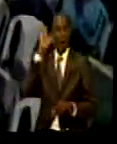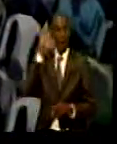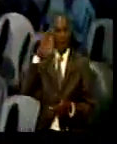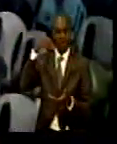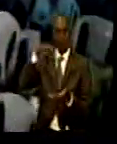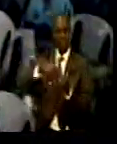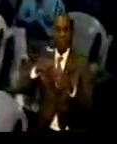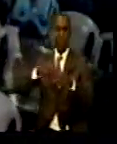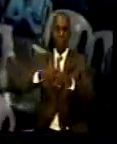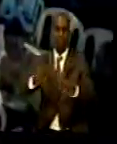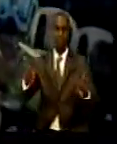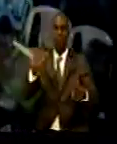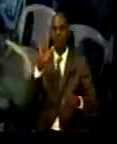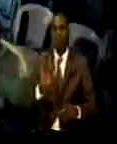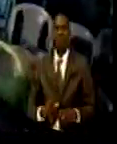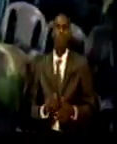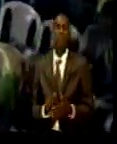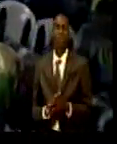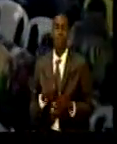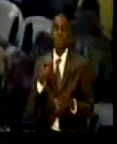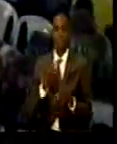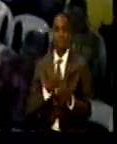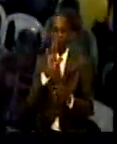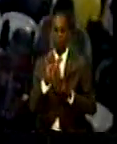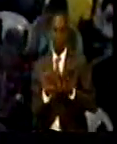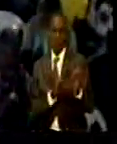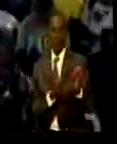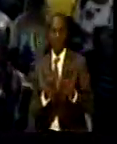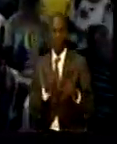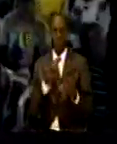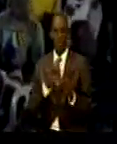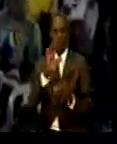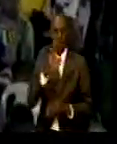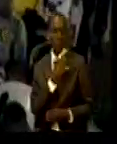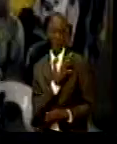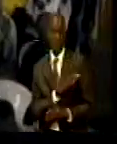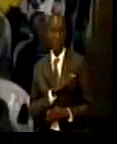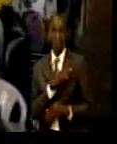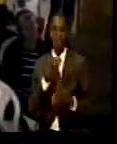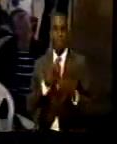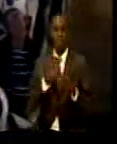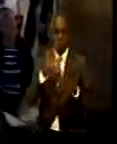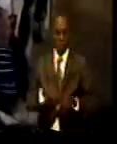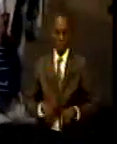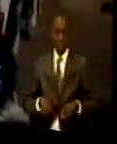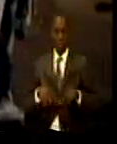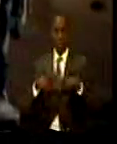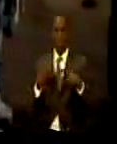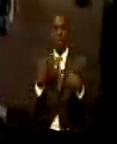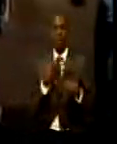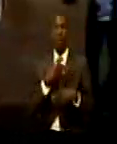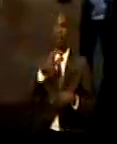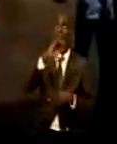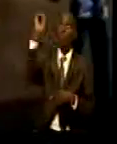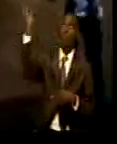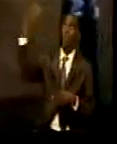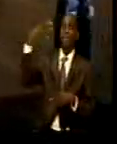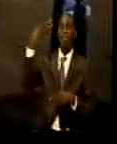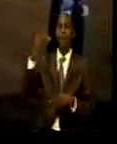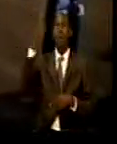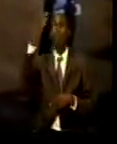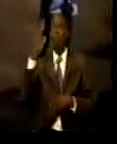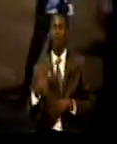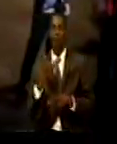stand out. In your behavior, in your character, in your lifestyle, as the grace of God and the power